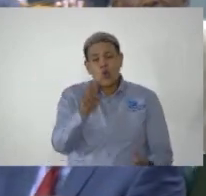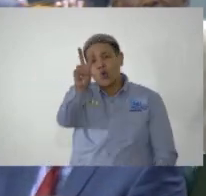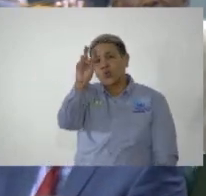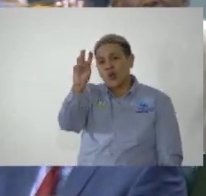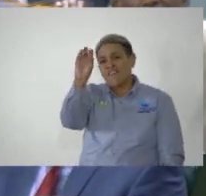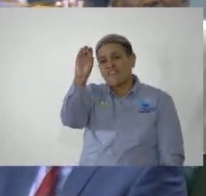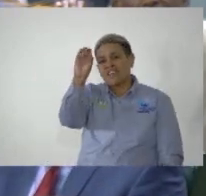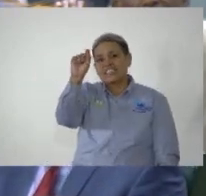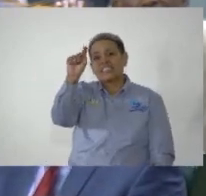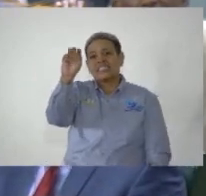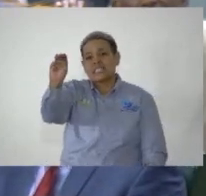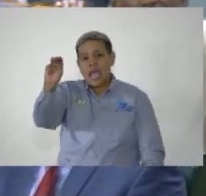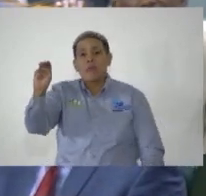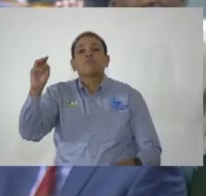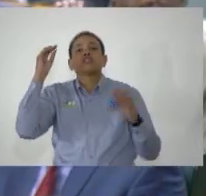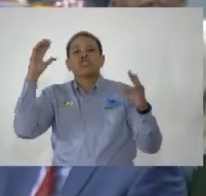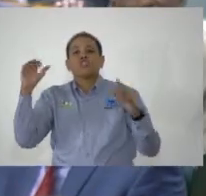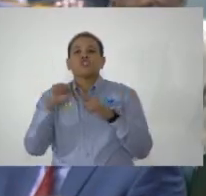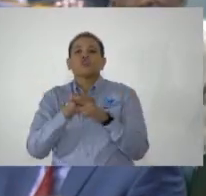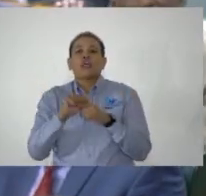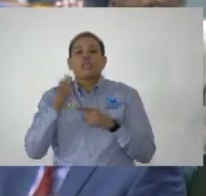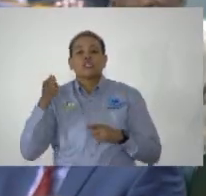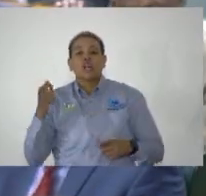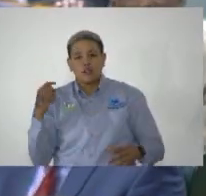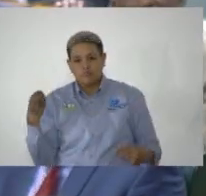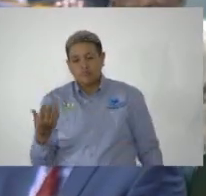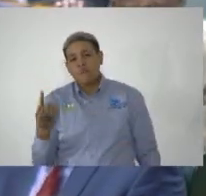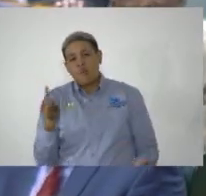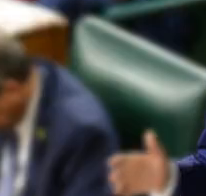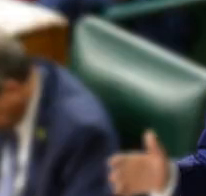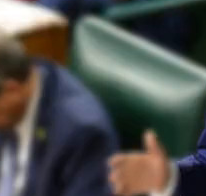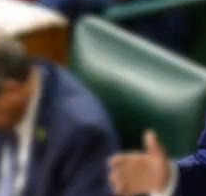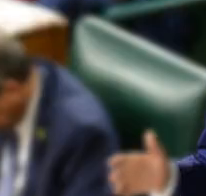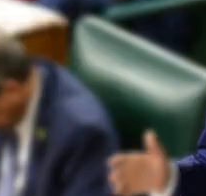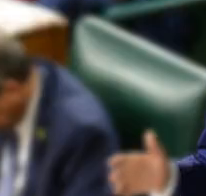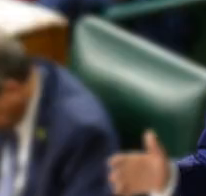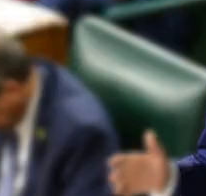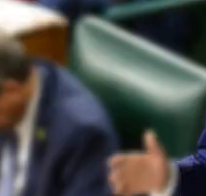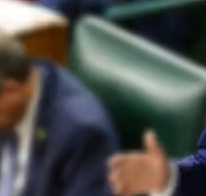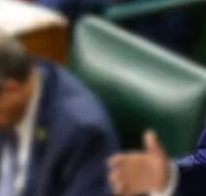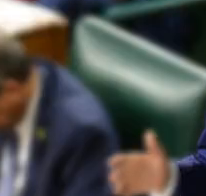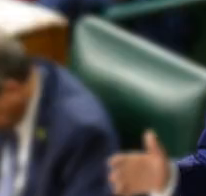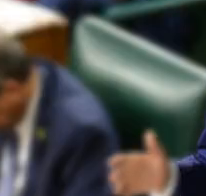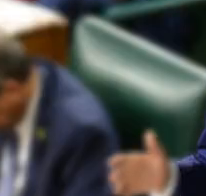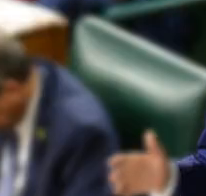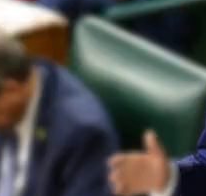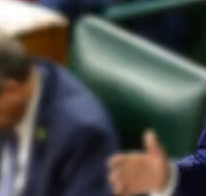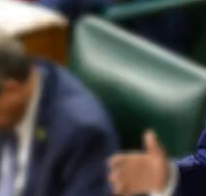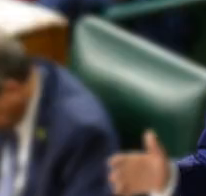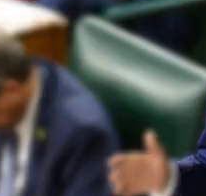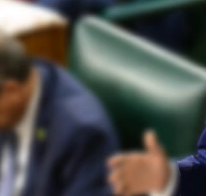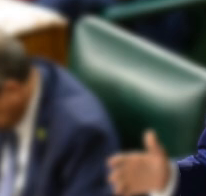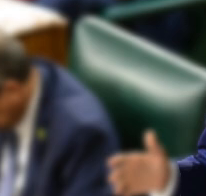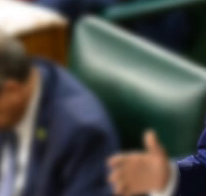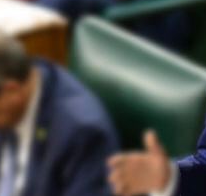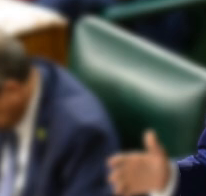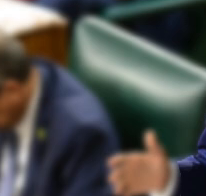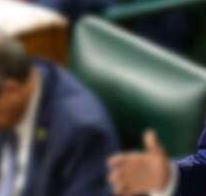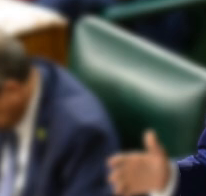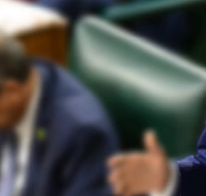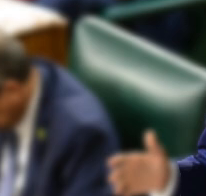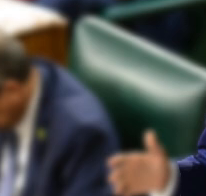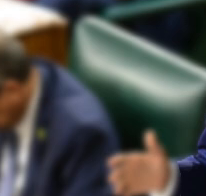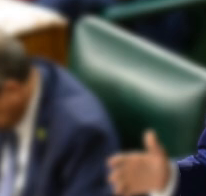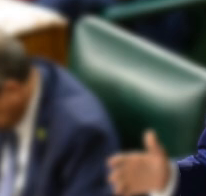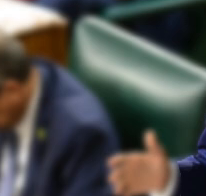1,250 STEM teachers over the next 5 years. Minister Clark says this will ensure that there are sufficiently